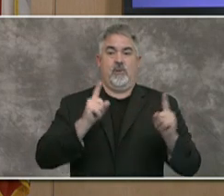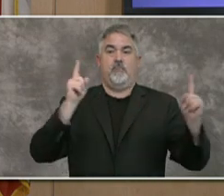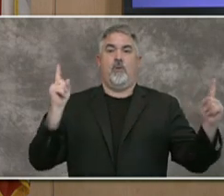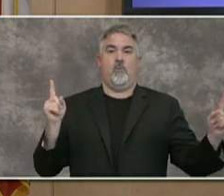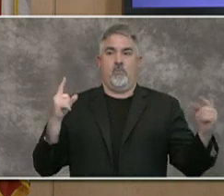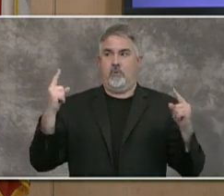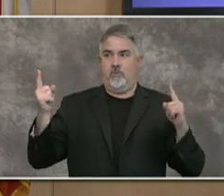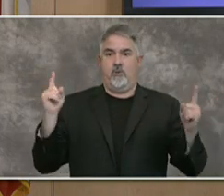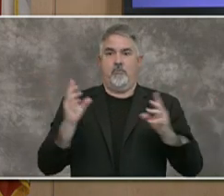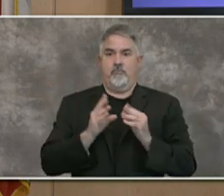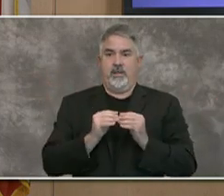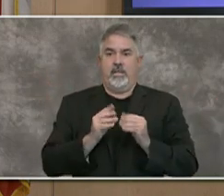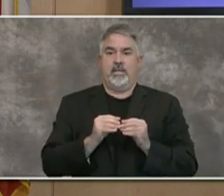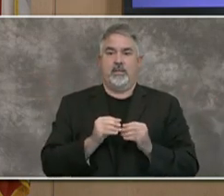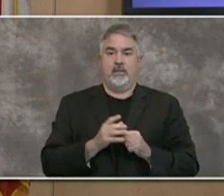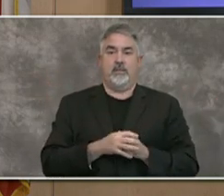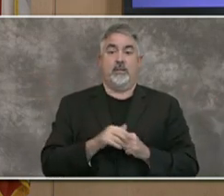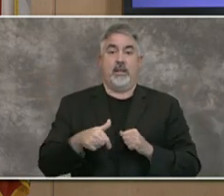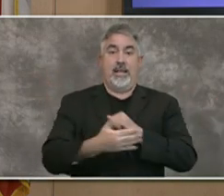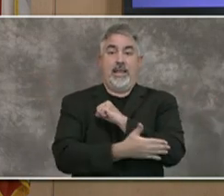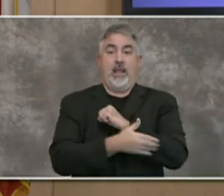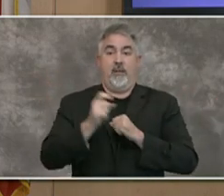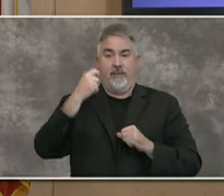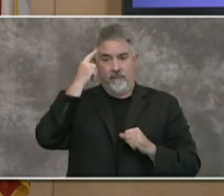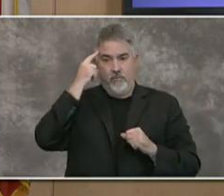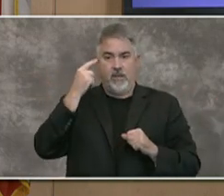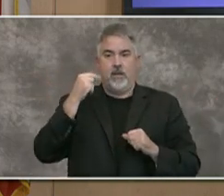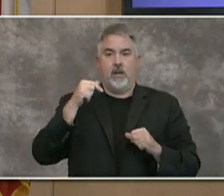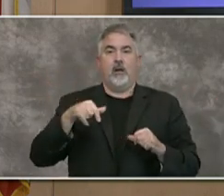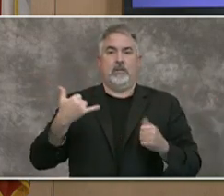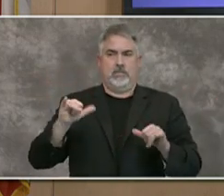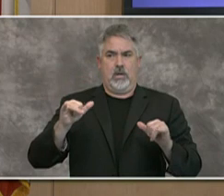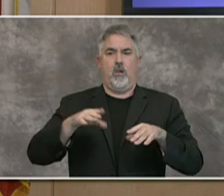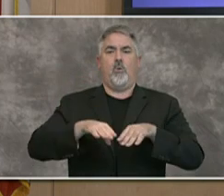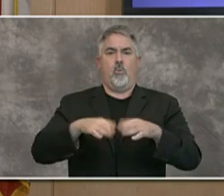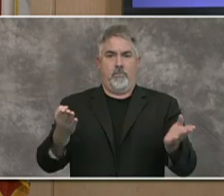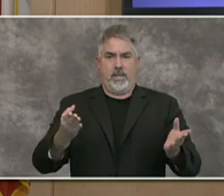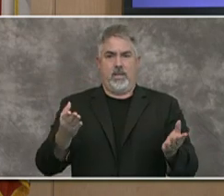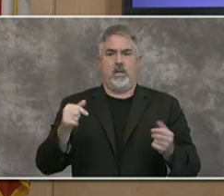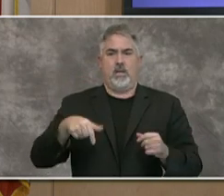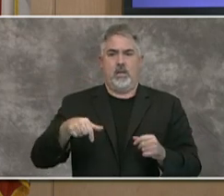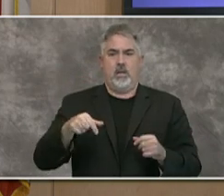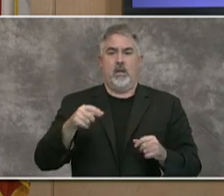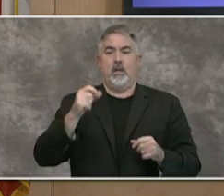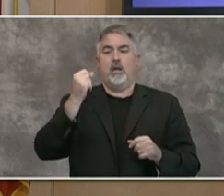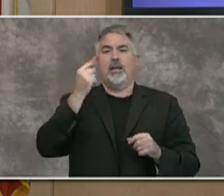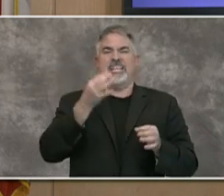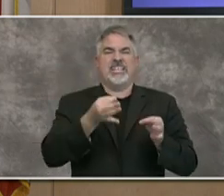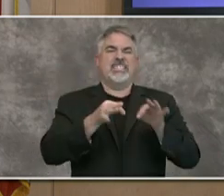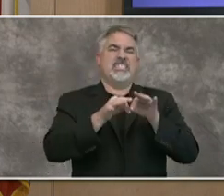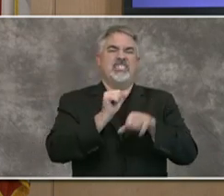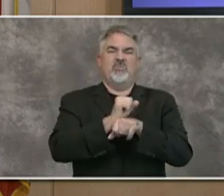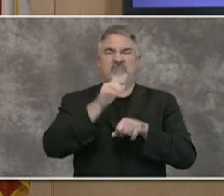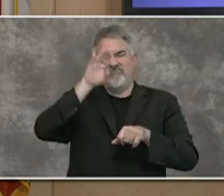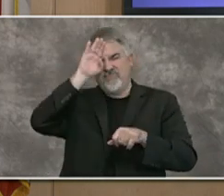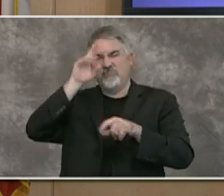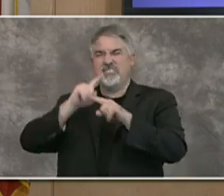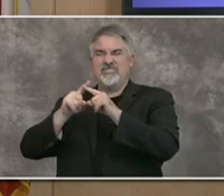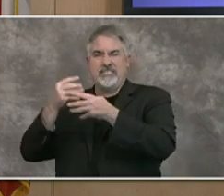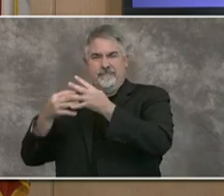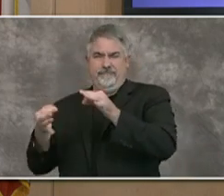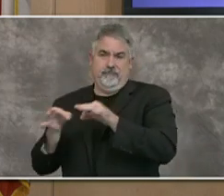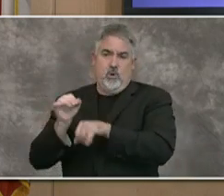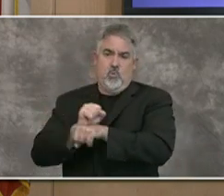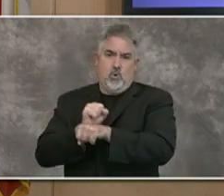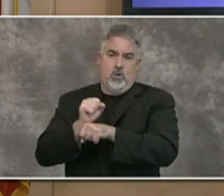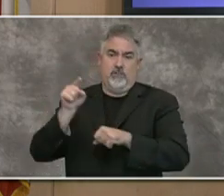non-essential functions of the county have changed, our county government remains open, and those essential services continue to be provided to the people